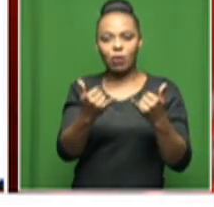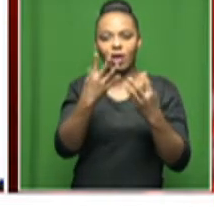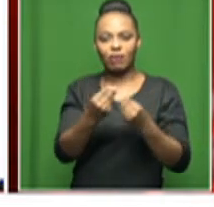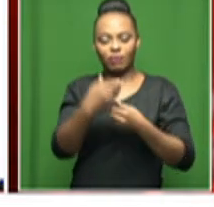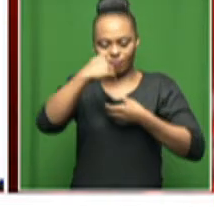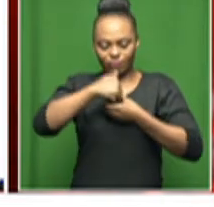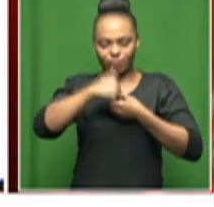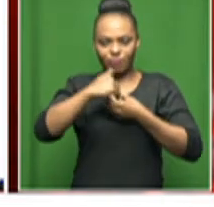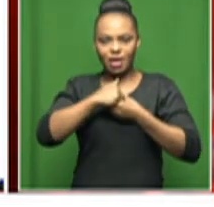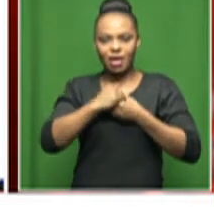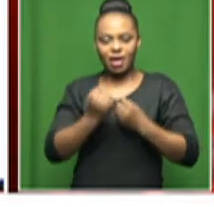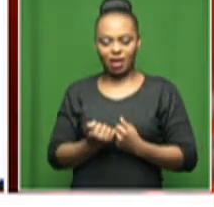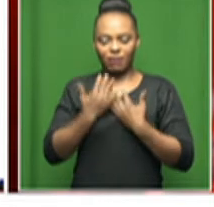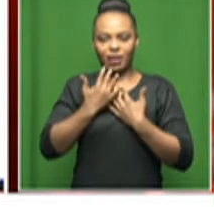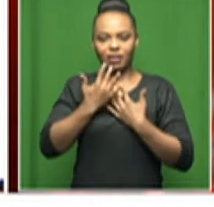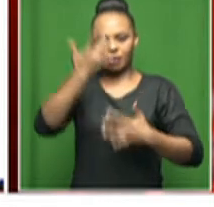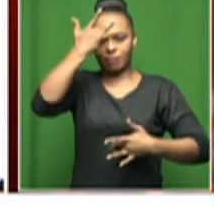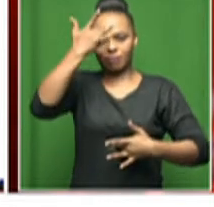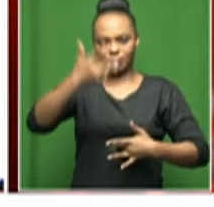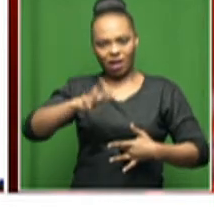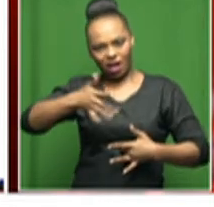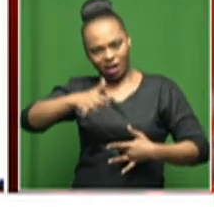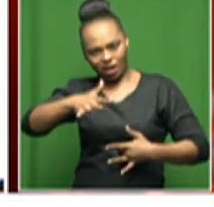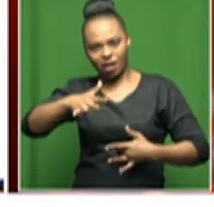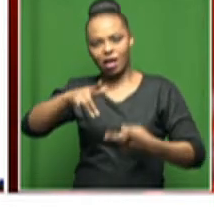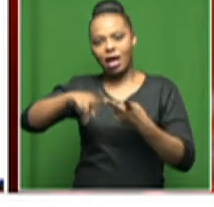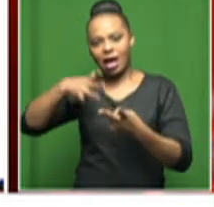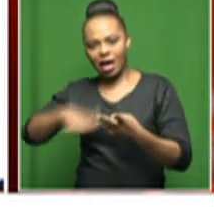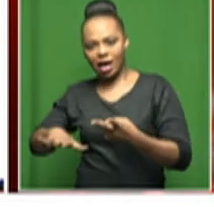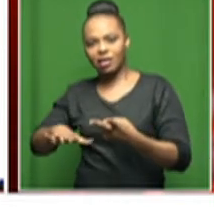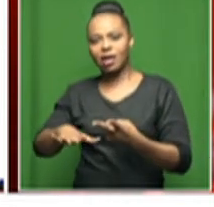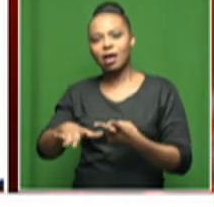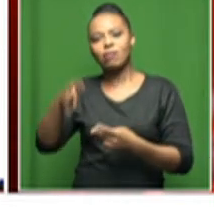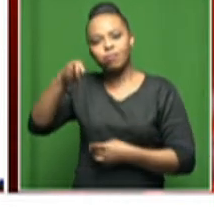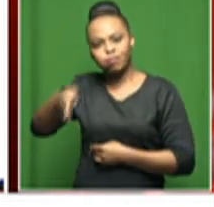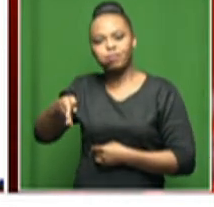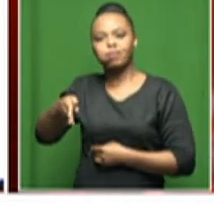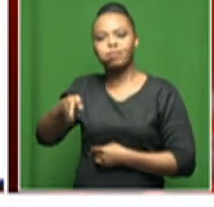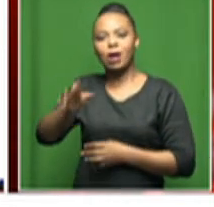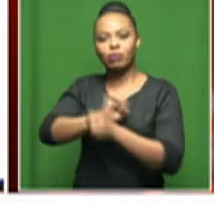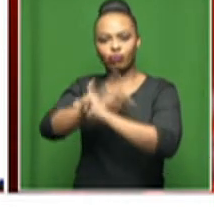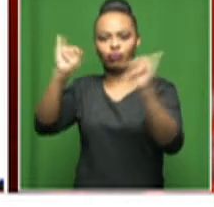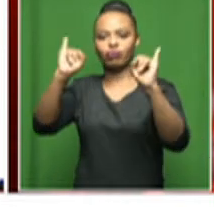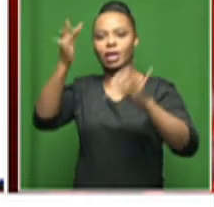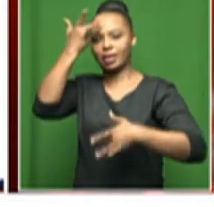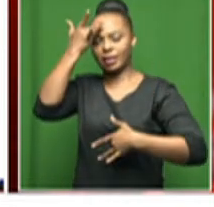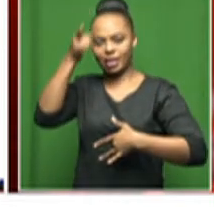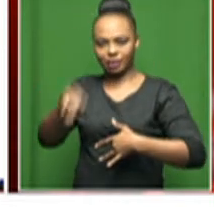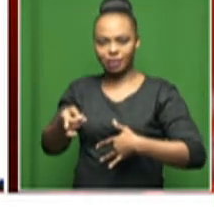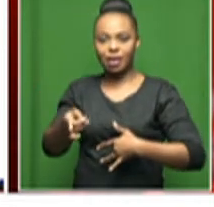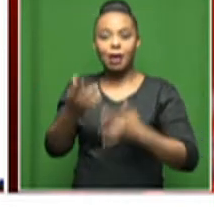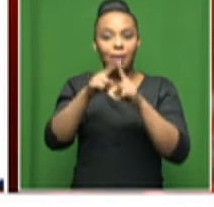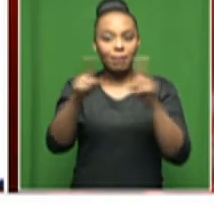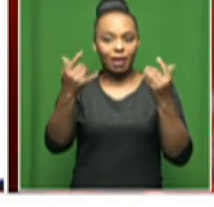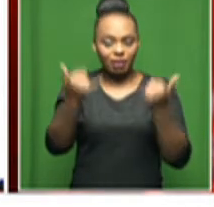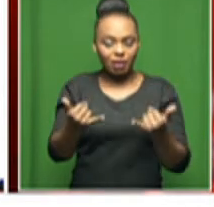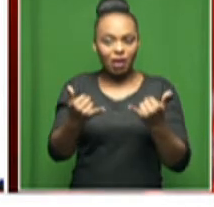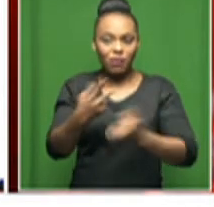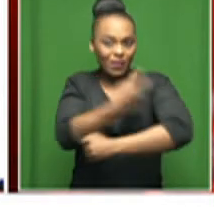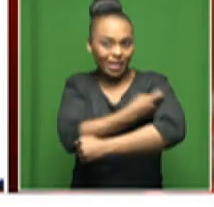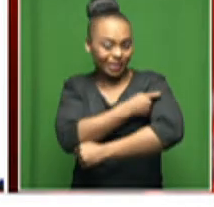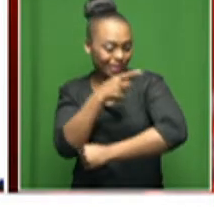infection, and the other 1/3 were due to moderate illness. So what this data don't tell us is whether or not this vaccine